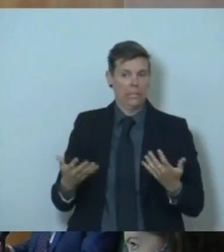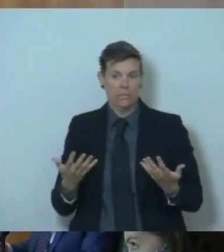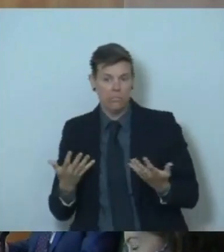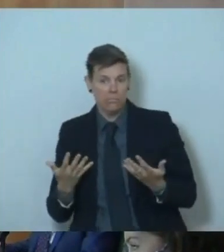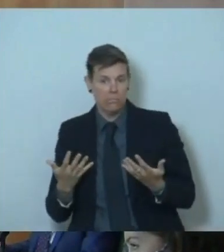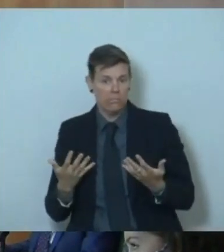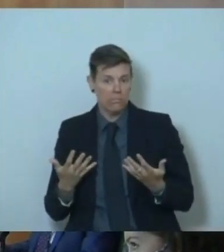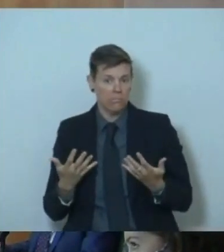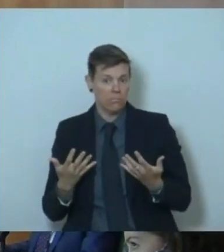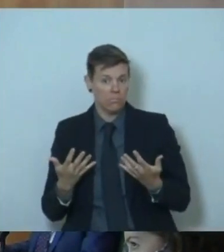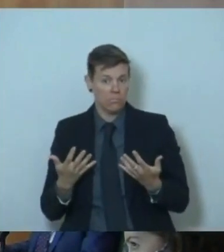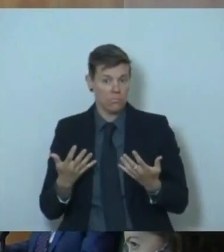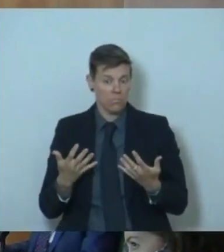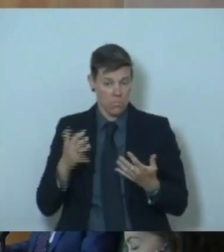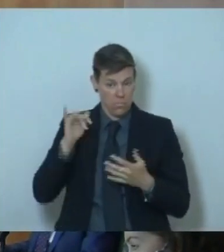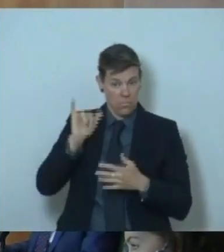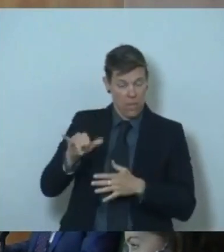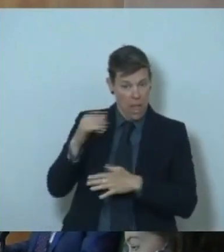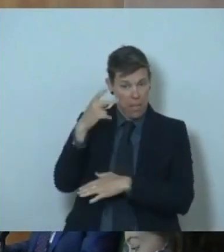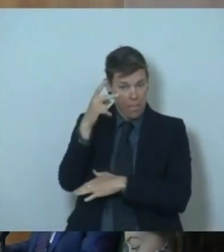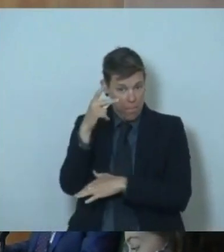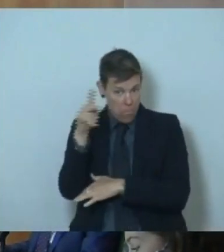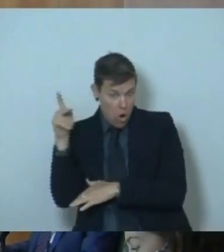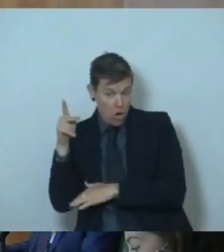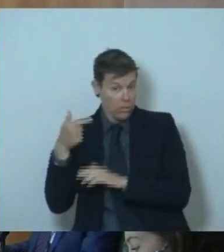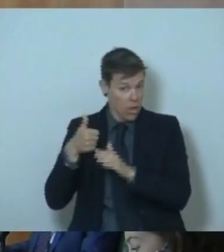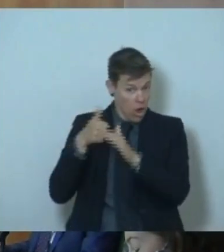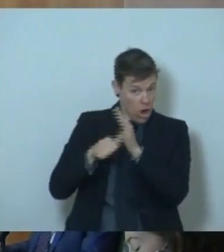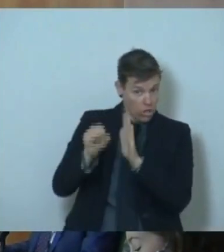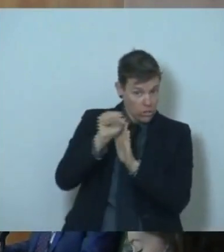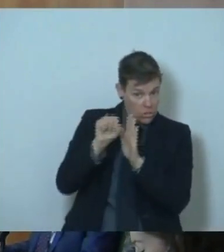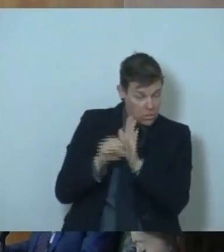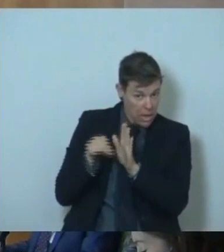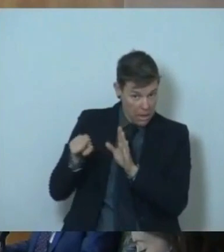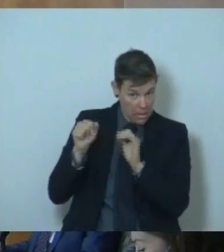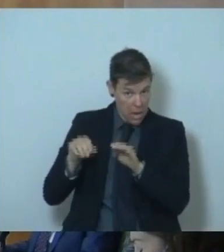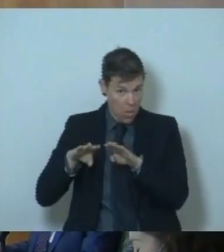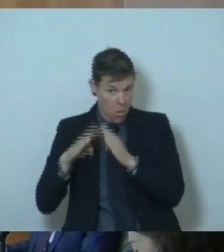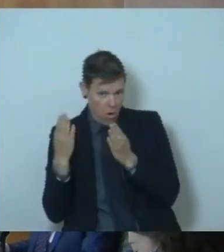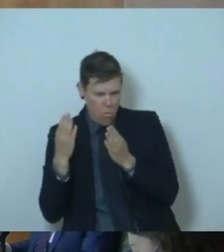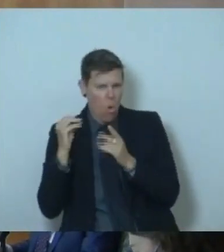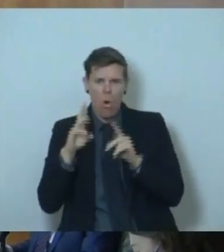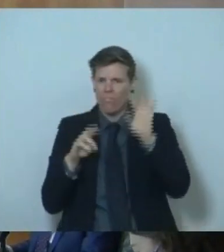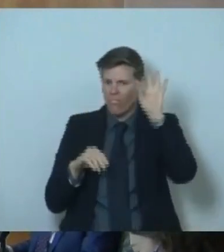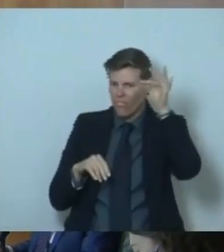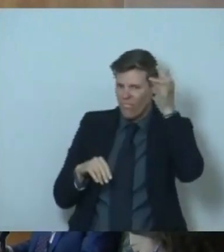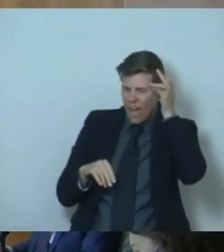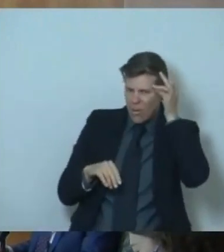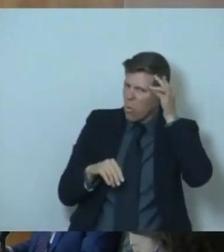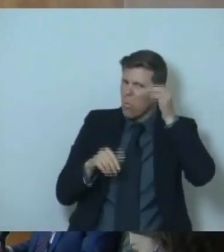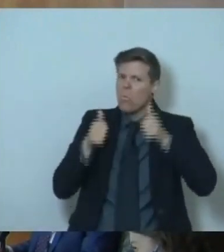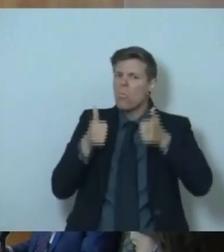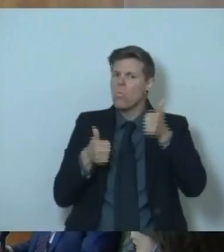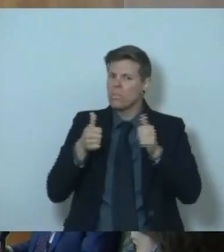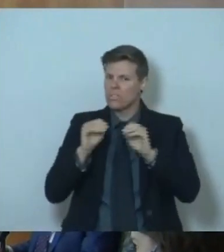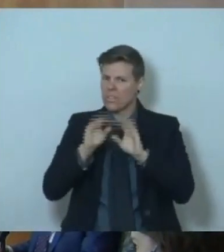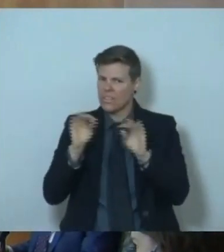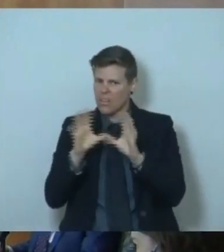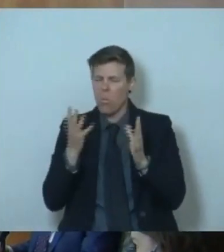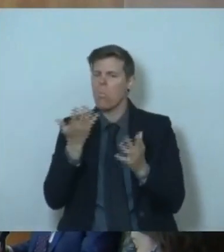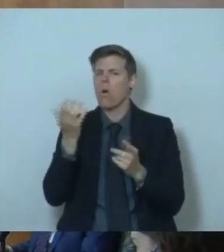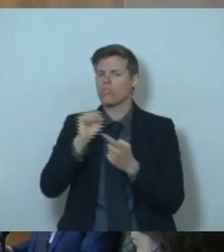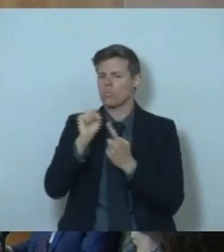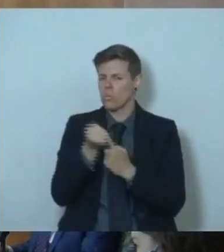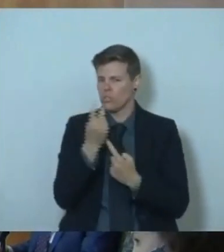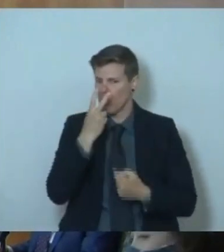so that people could go out there, and where are you guys with that? That's question 1. Question 2 is, when June 1st comes